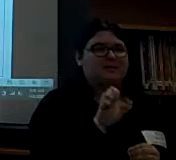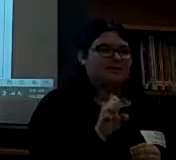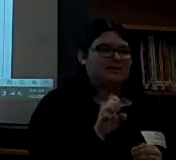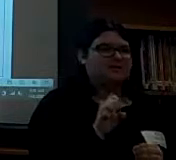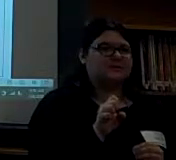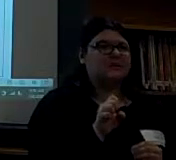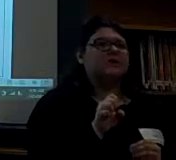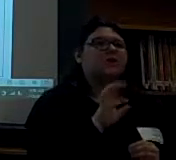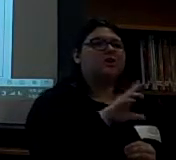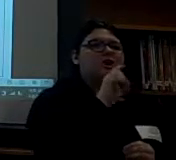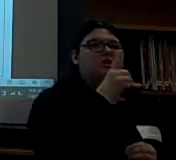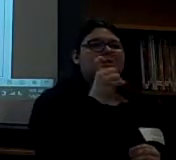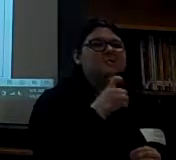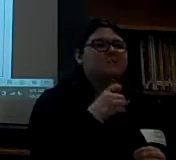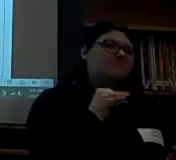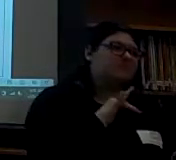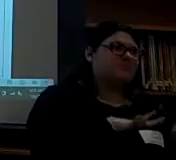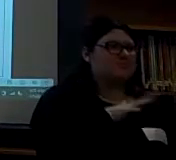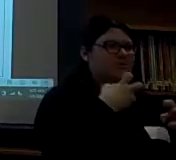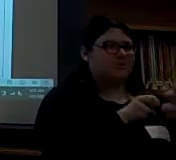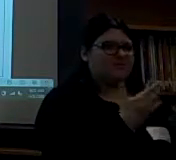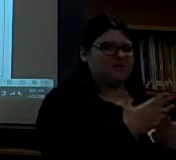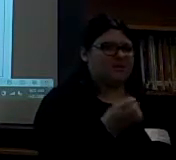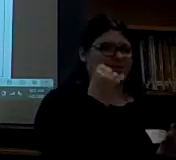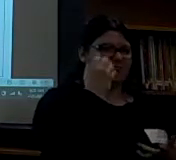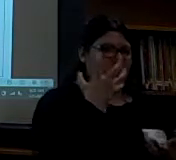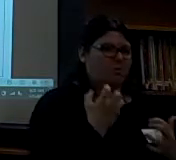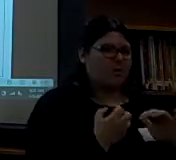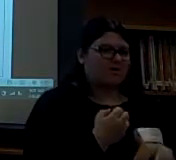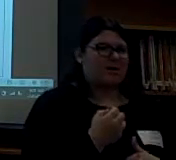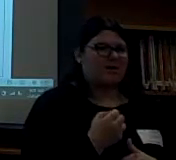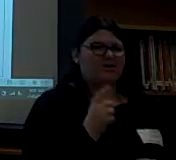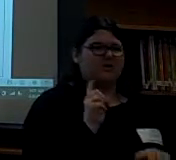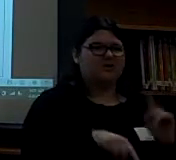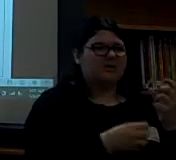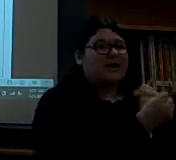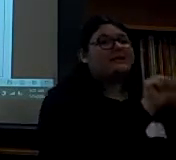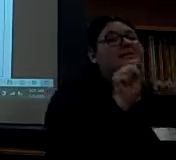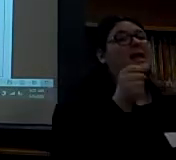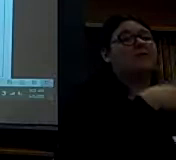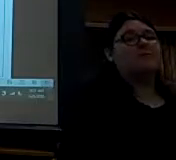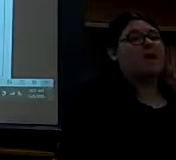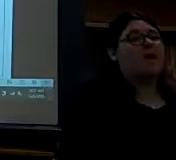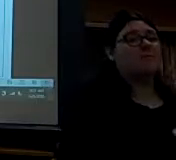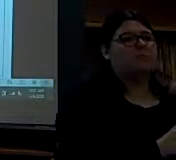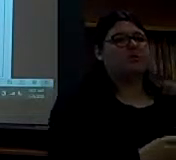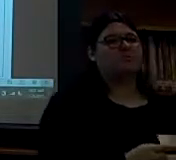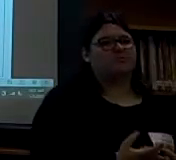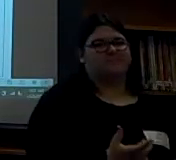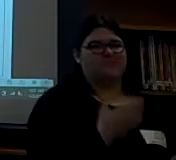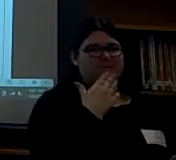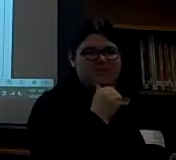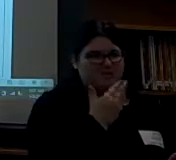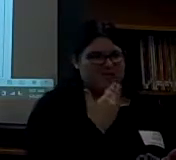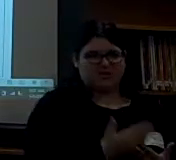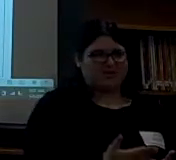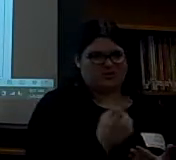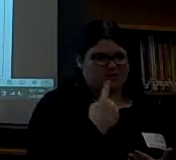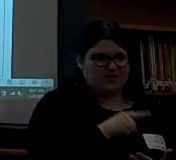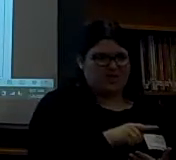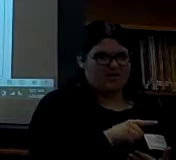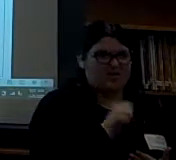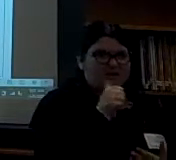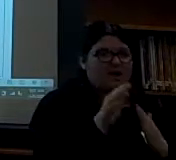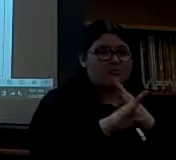your kids need to face difficult things if you want them to be resilient. You can't save them, that's not good for them. So the solution is not to prevent withdrawals,